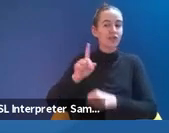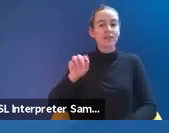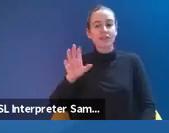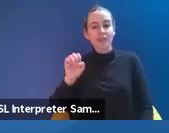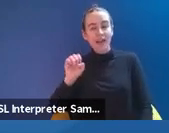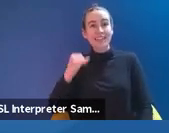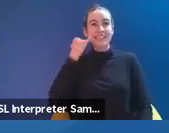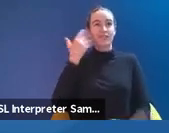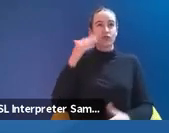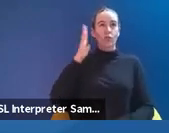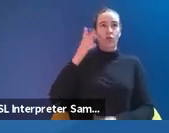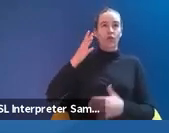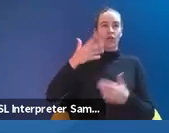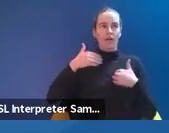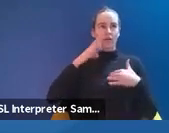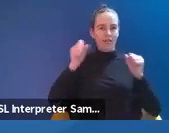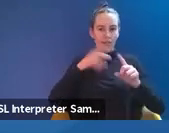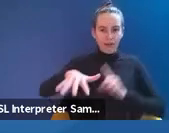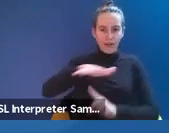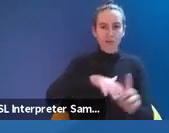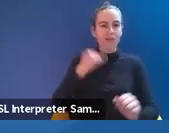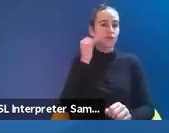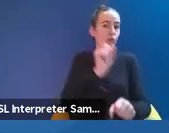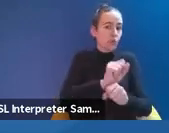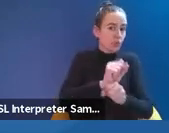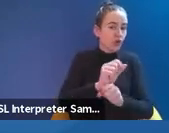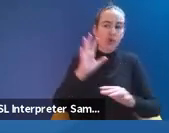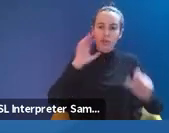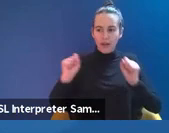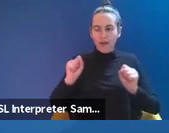loud sounds, if they work in a loud environment, definitely utilizing